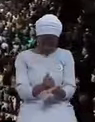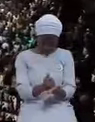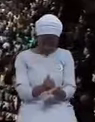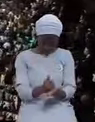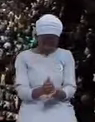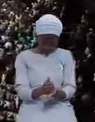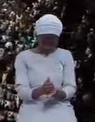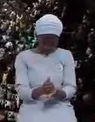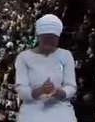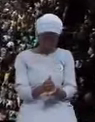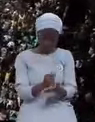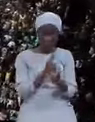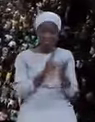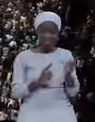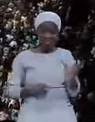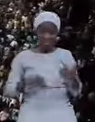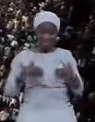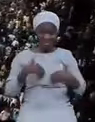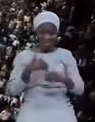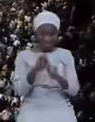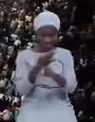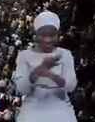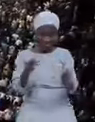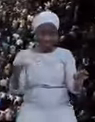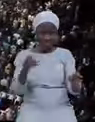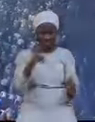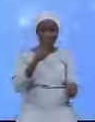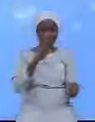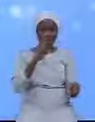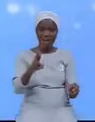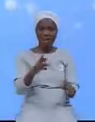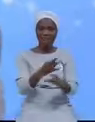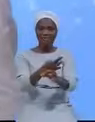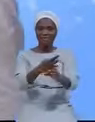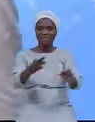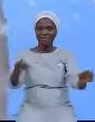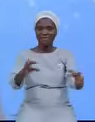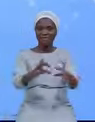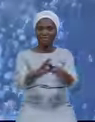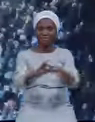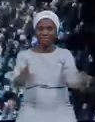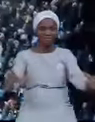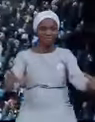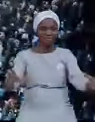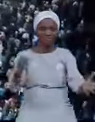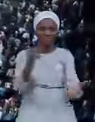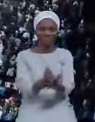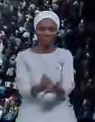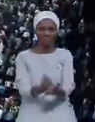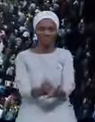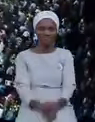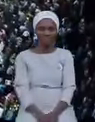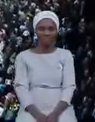The Lord has set you free. You are loosed.